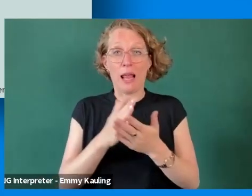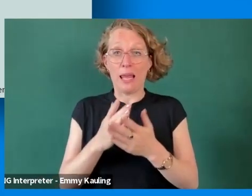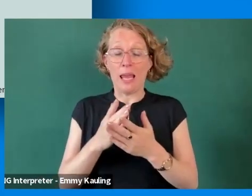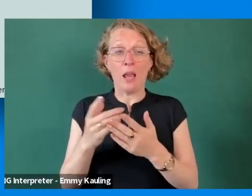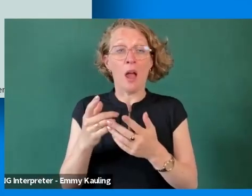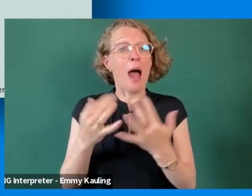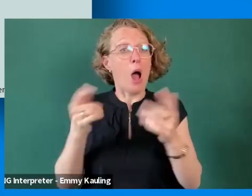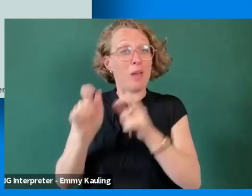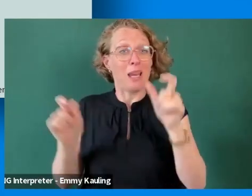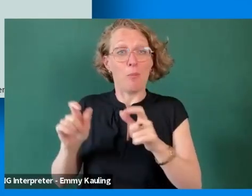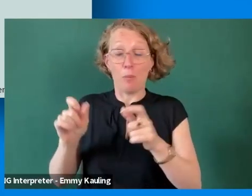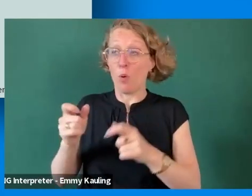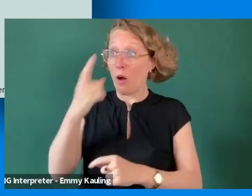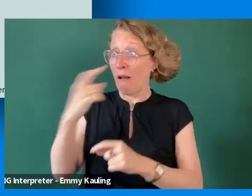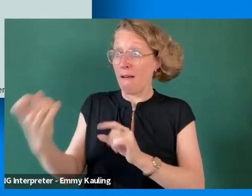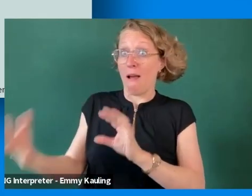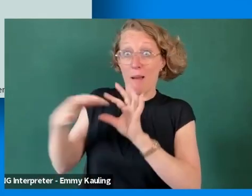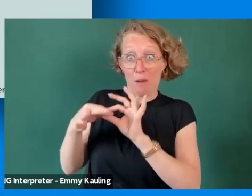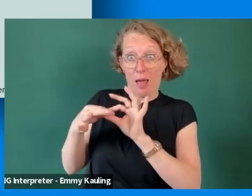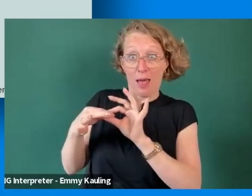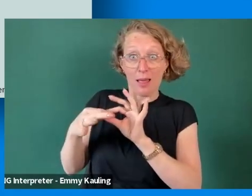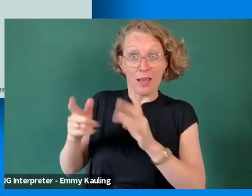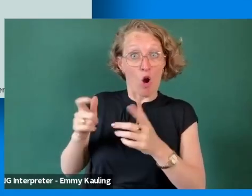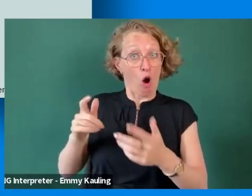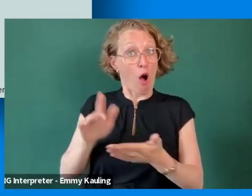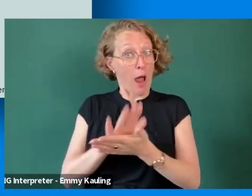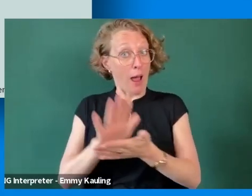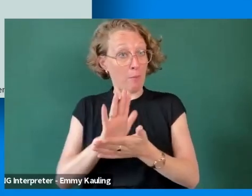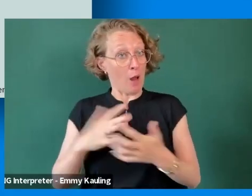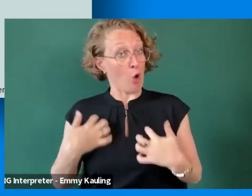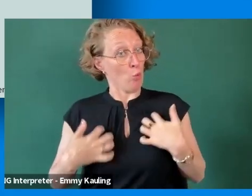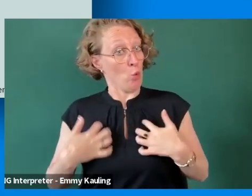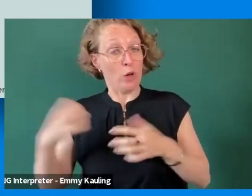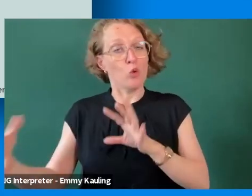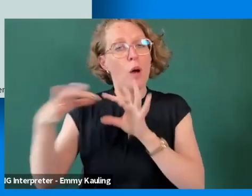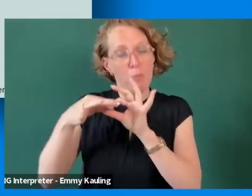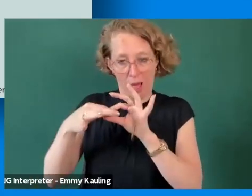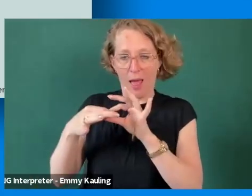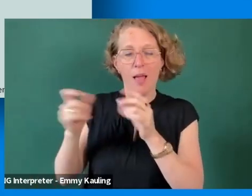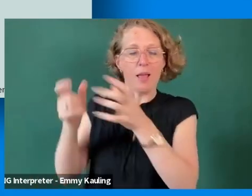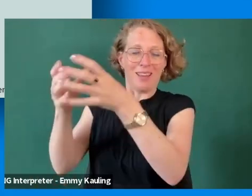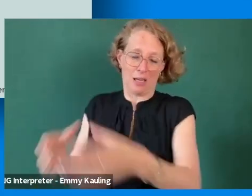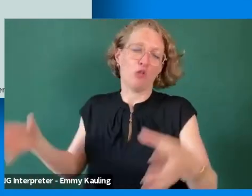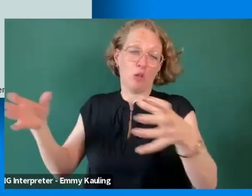that are supported and put forward in application that is